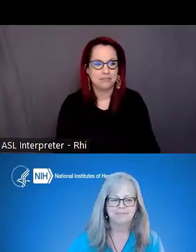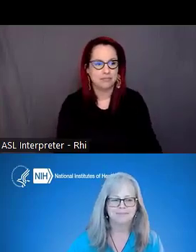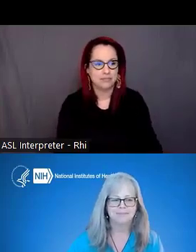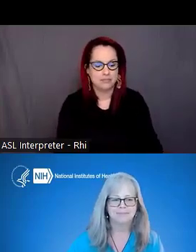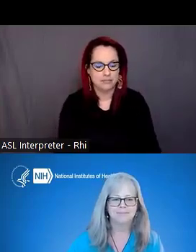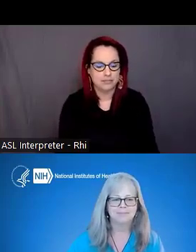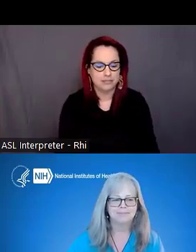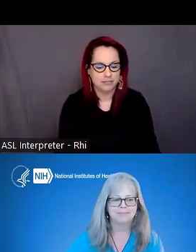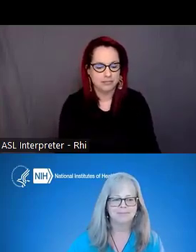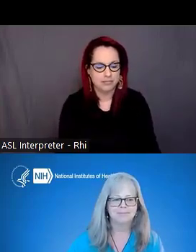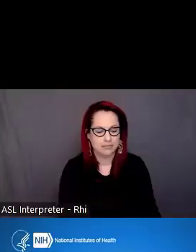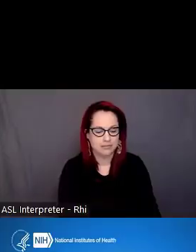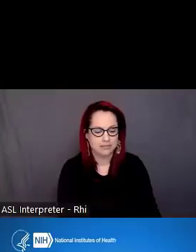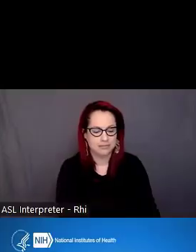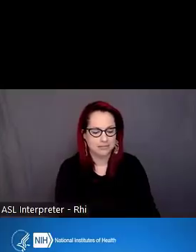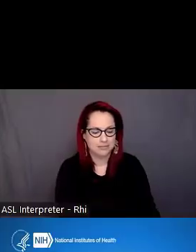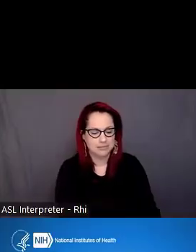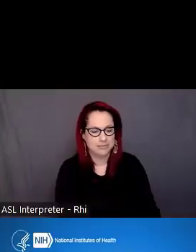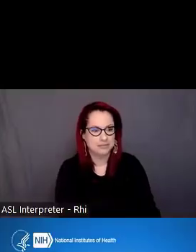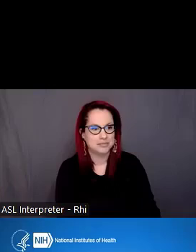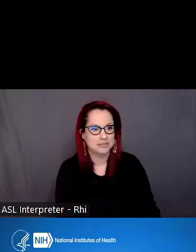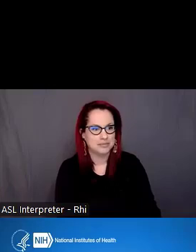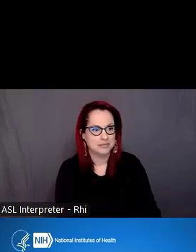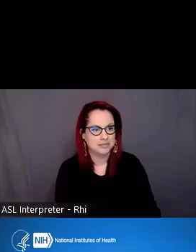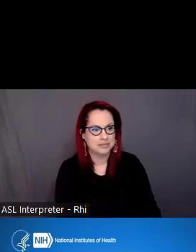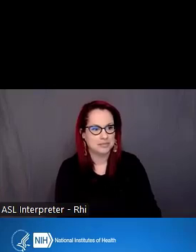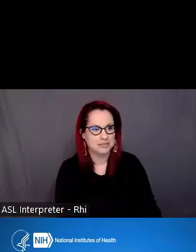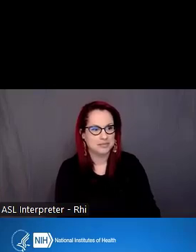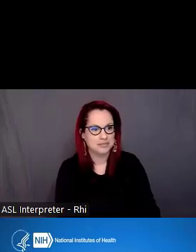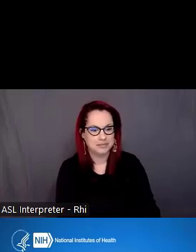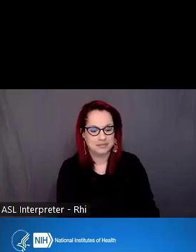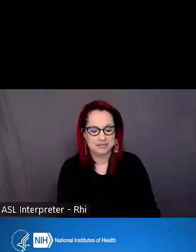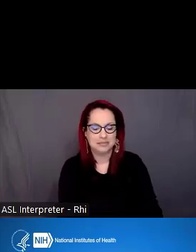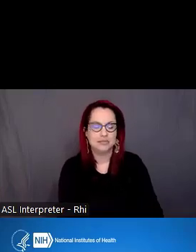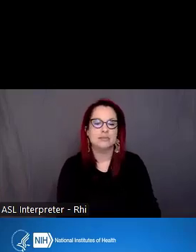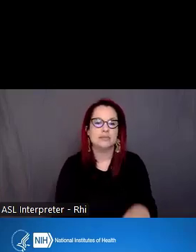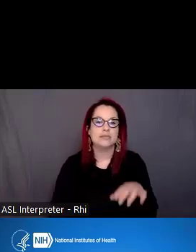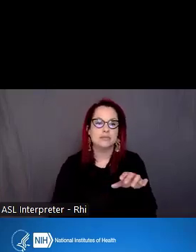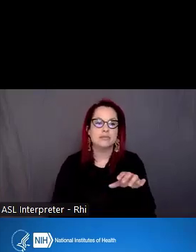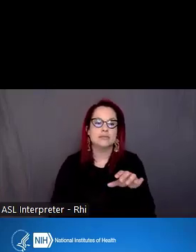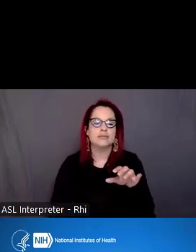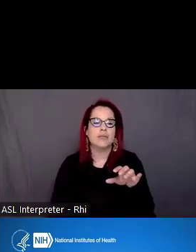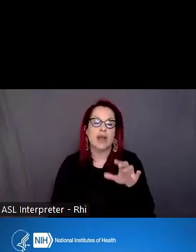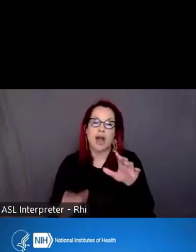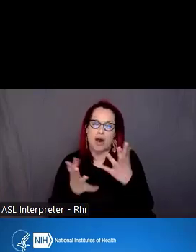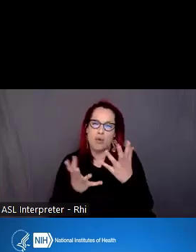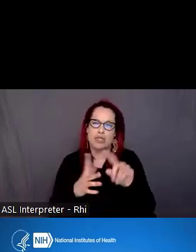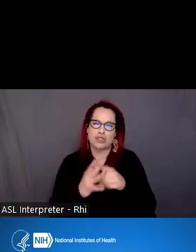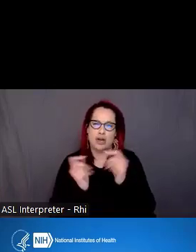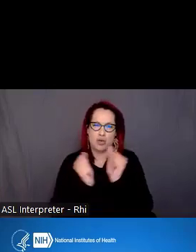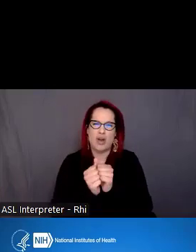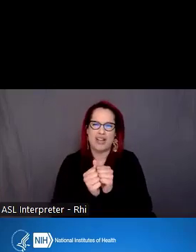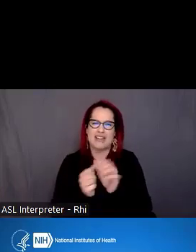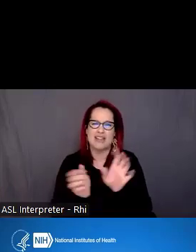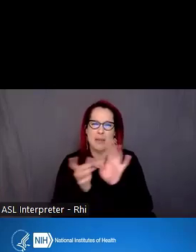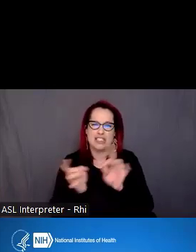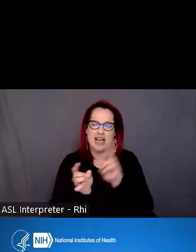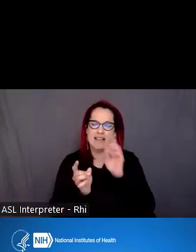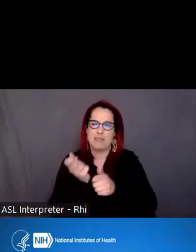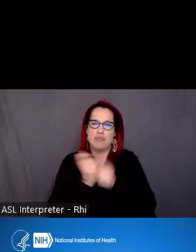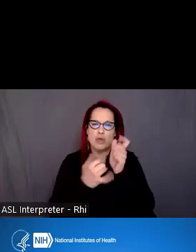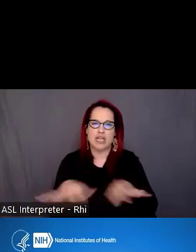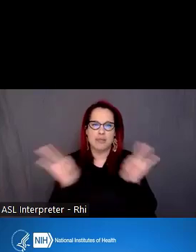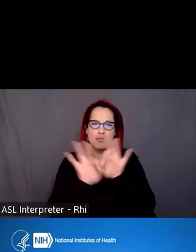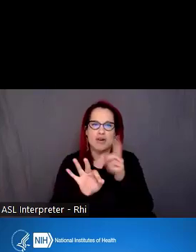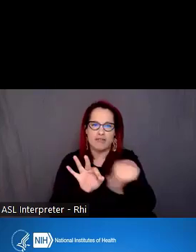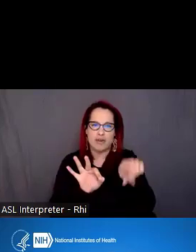Thanks so much, Megan. What I'm going to start off with is basically the take-home messages that I want to leave you with.